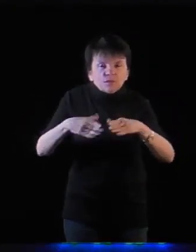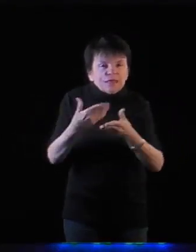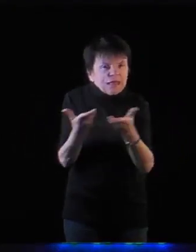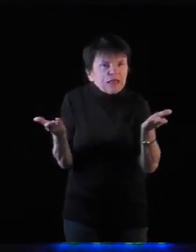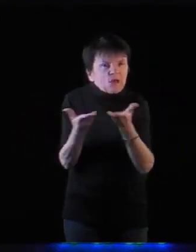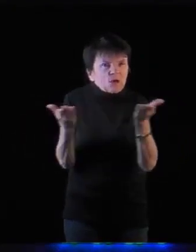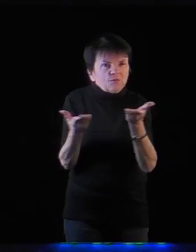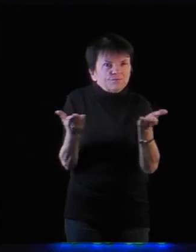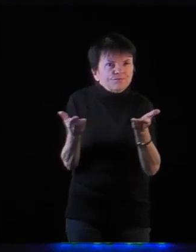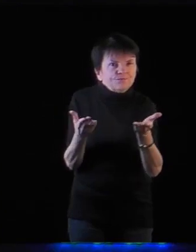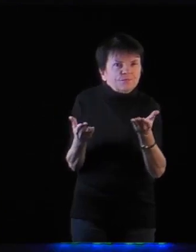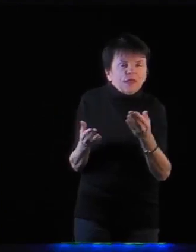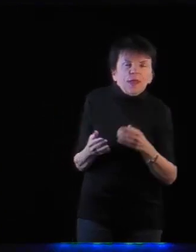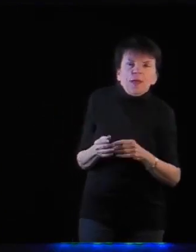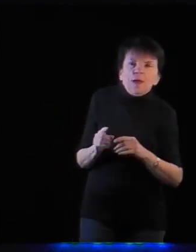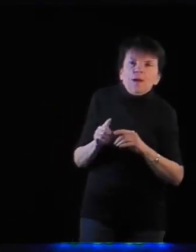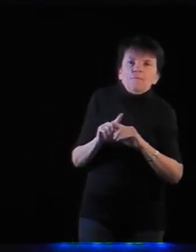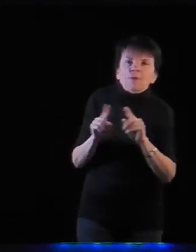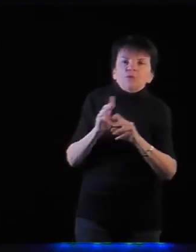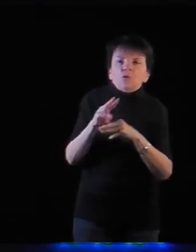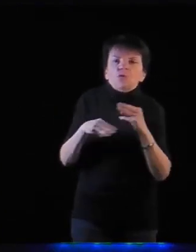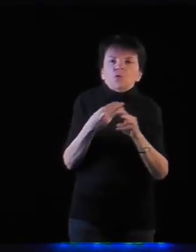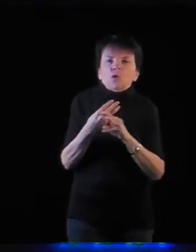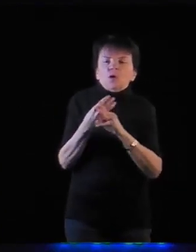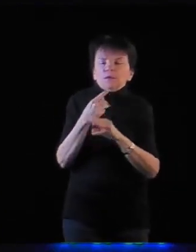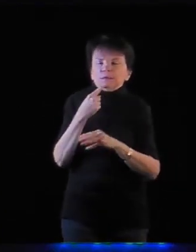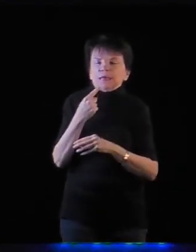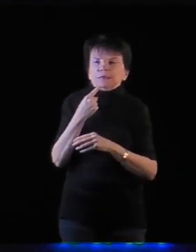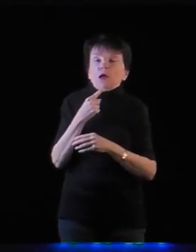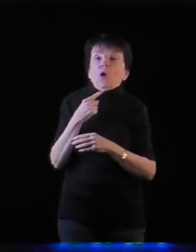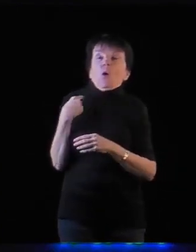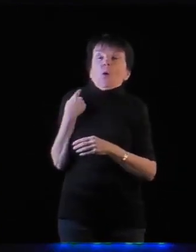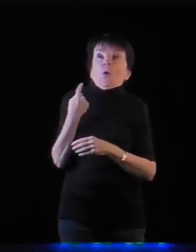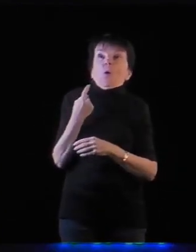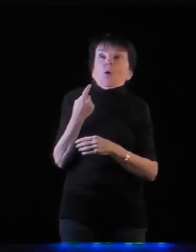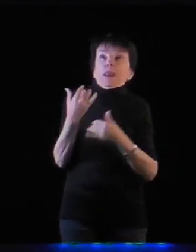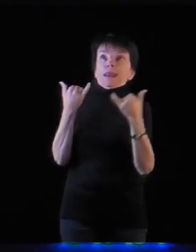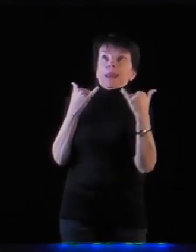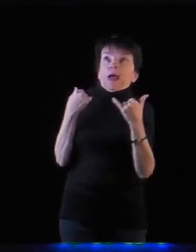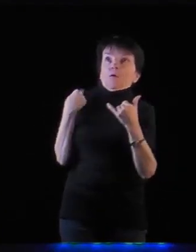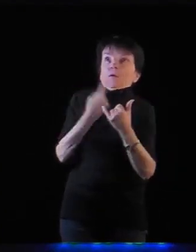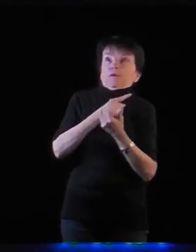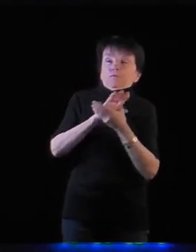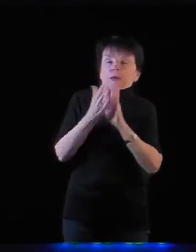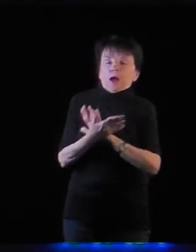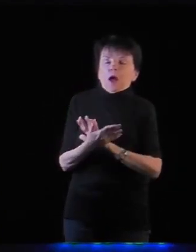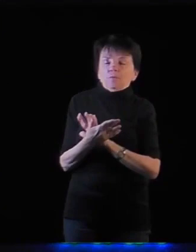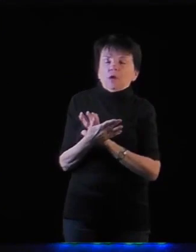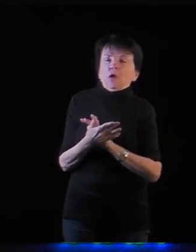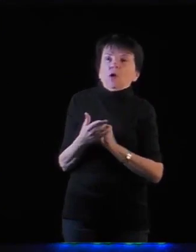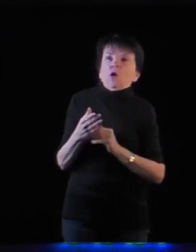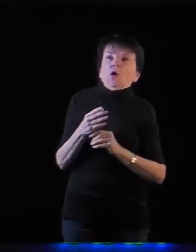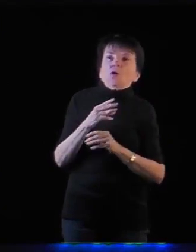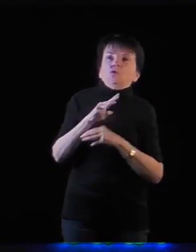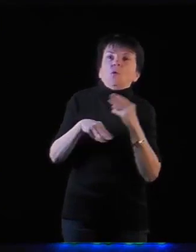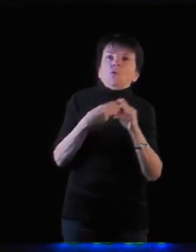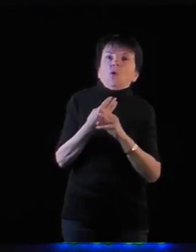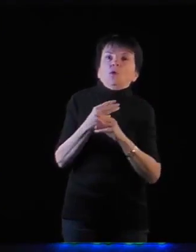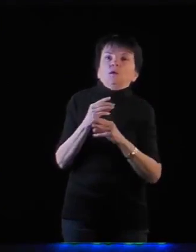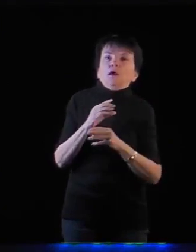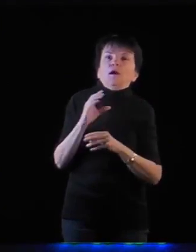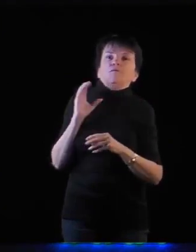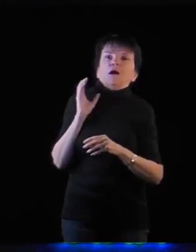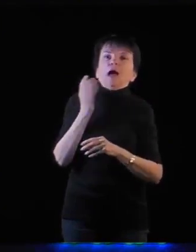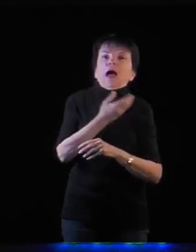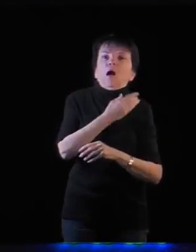text says, has now become the kingdom of our Lord and of his Christ. In other words, Jesus will usher in a brand new thing. It's